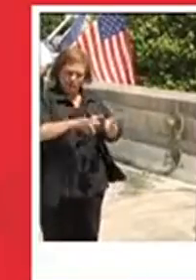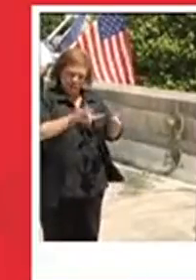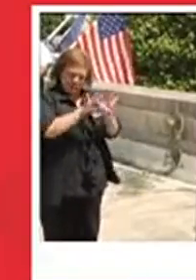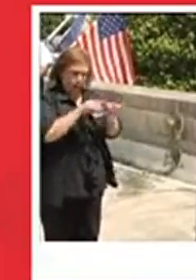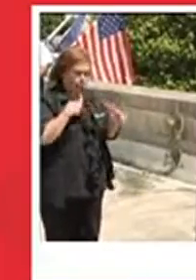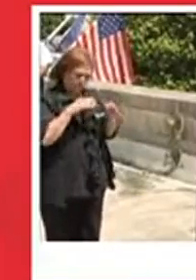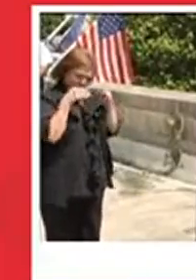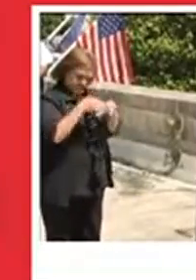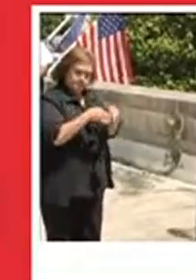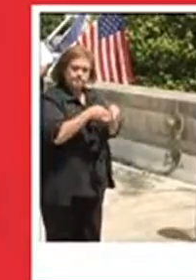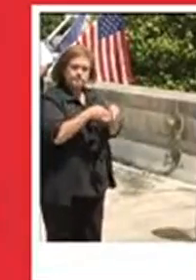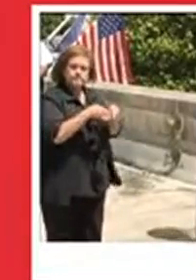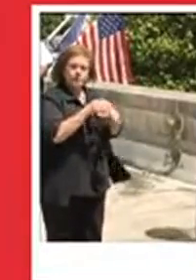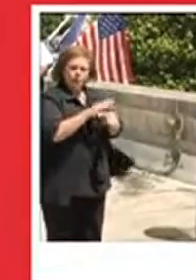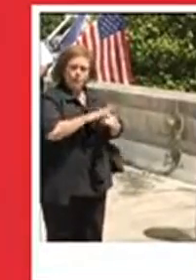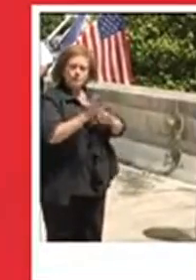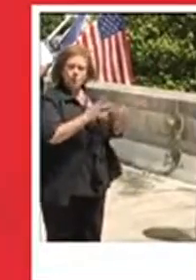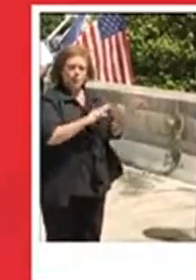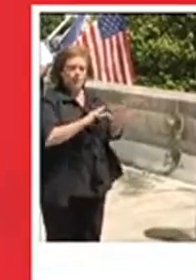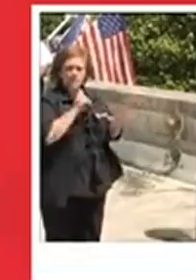stay on track.